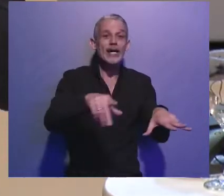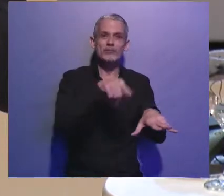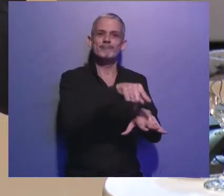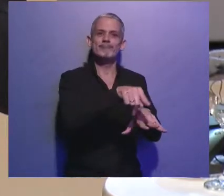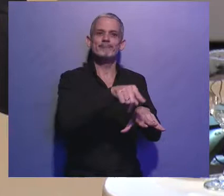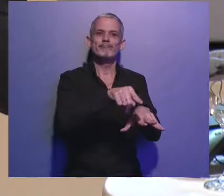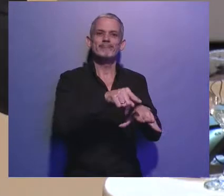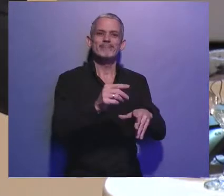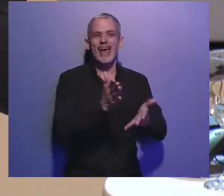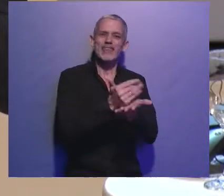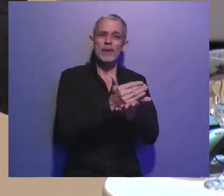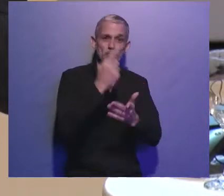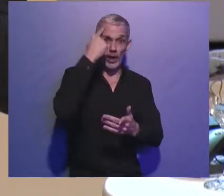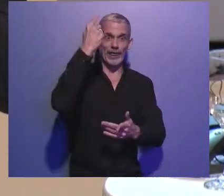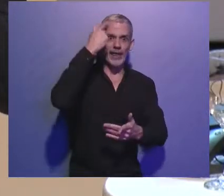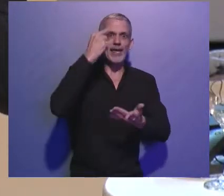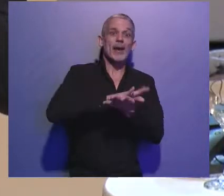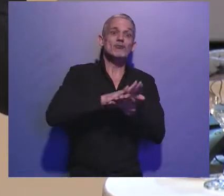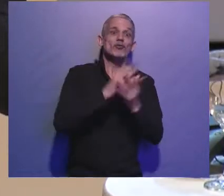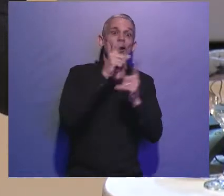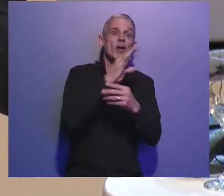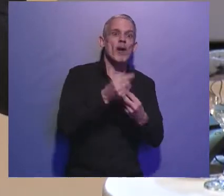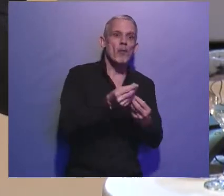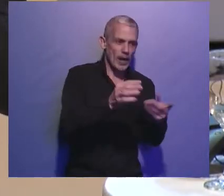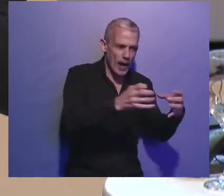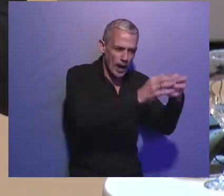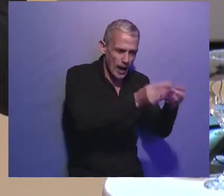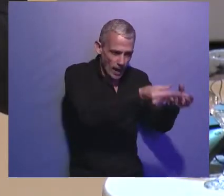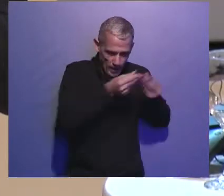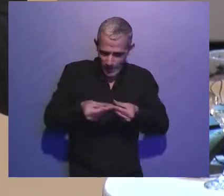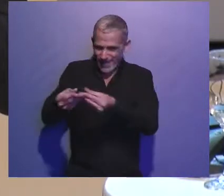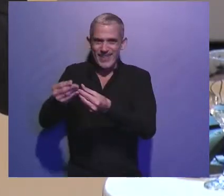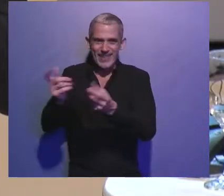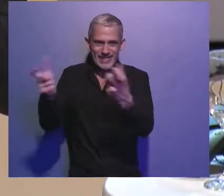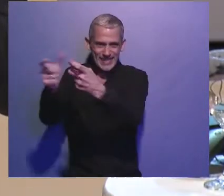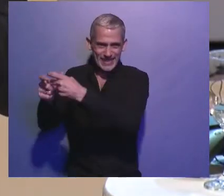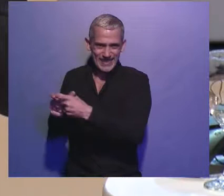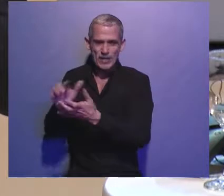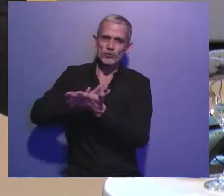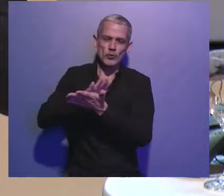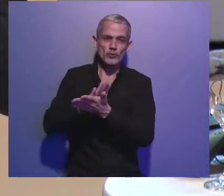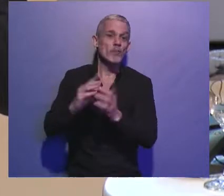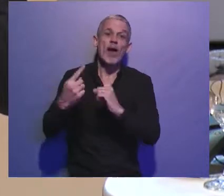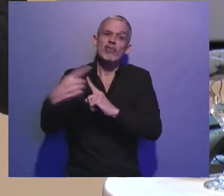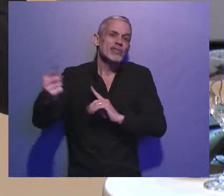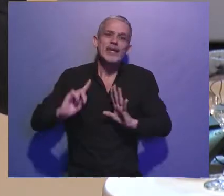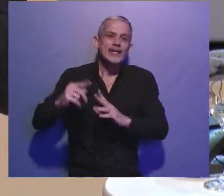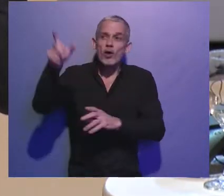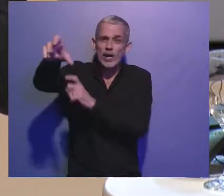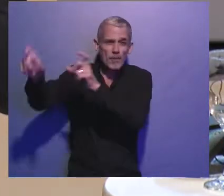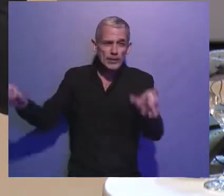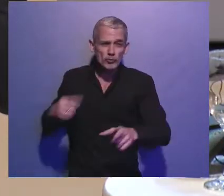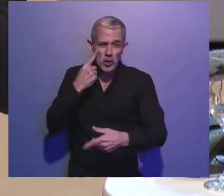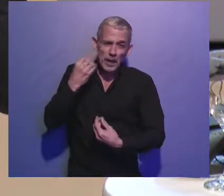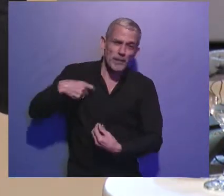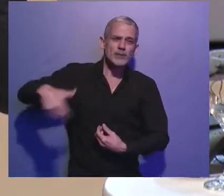faced. Hearing and understanding the citizens directly in their residential areas is essential to